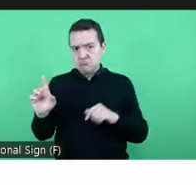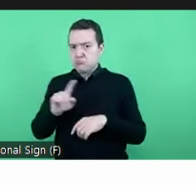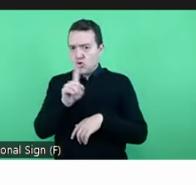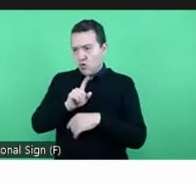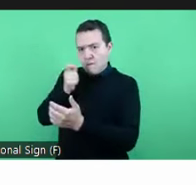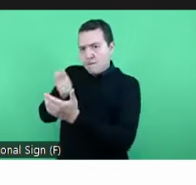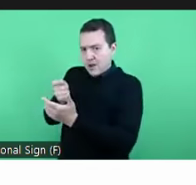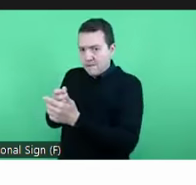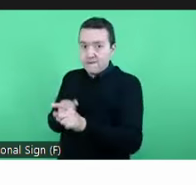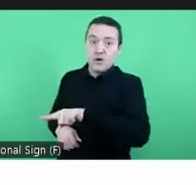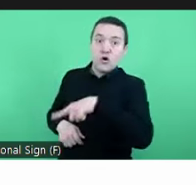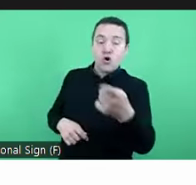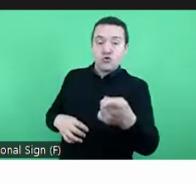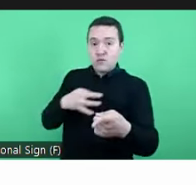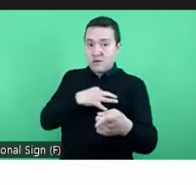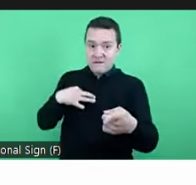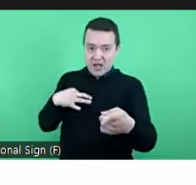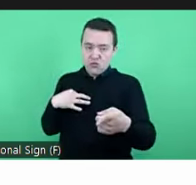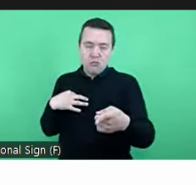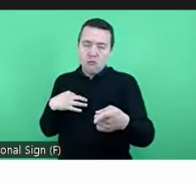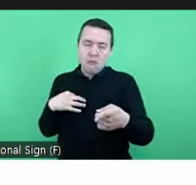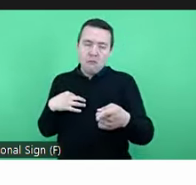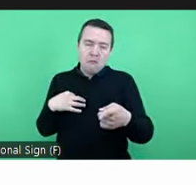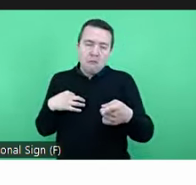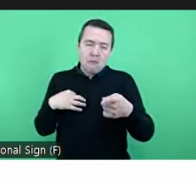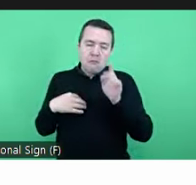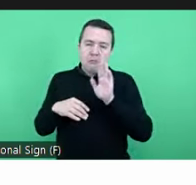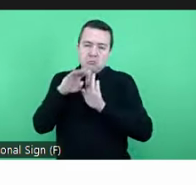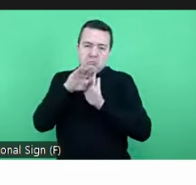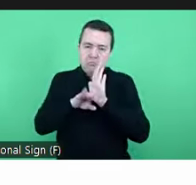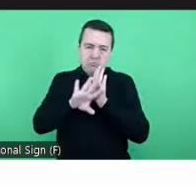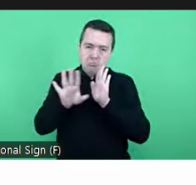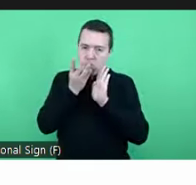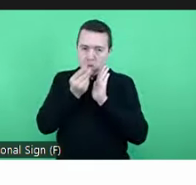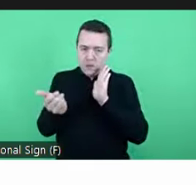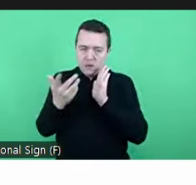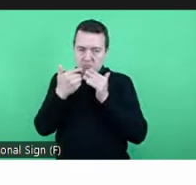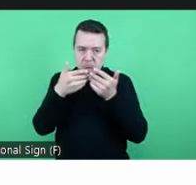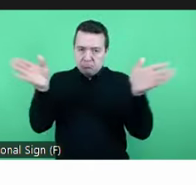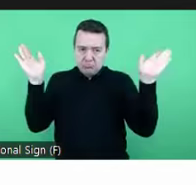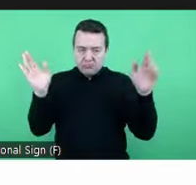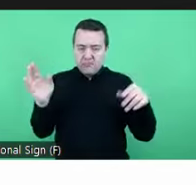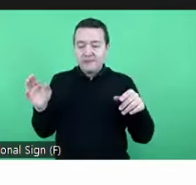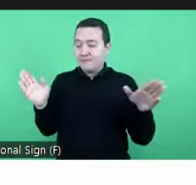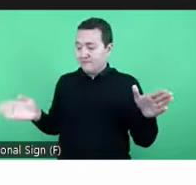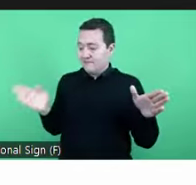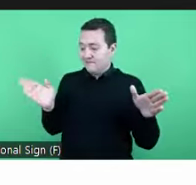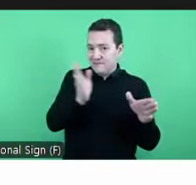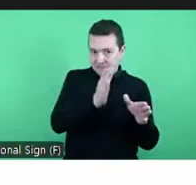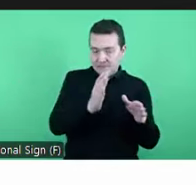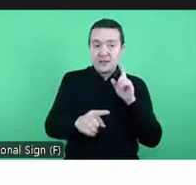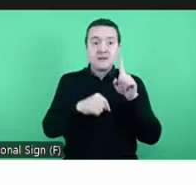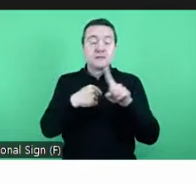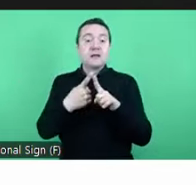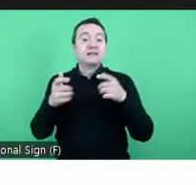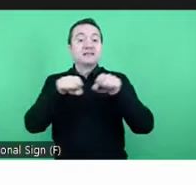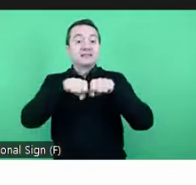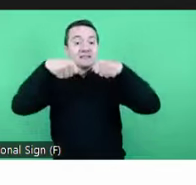estos precios And no in private están insurance, these regulados. prices are not Además de regulated. este tope general, el Apart from this general cap, the system